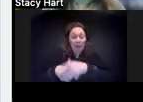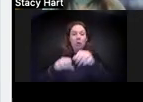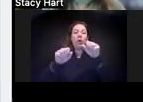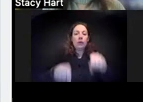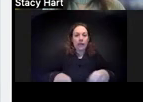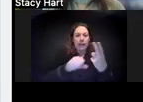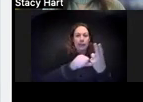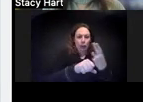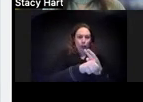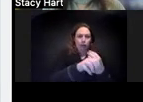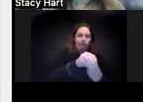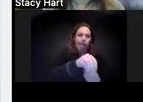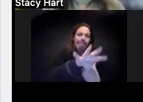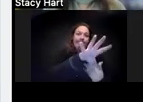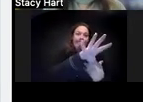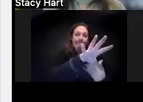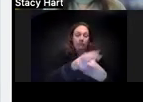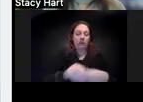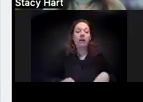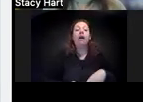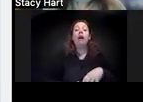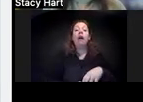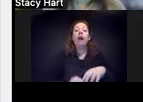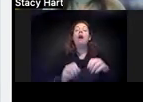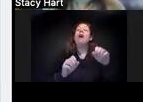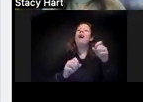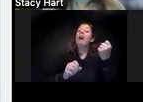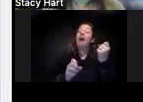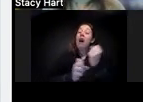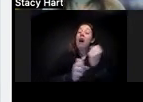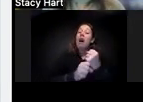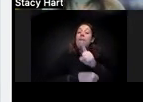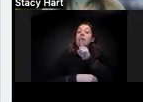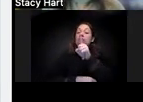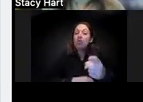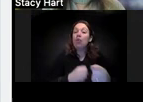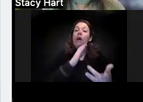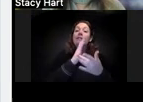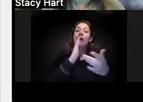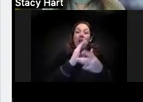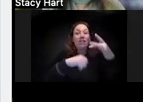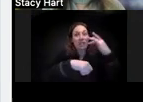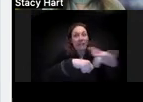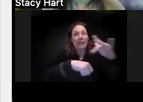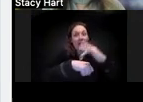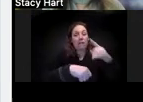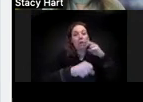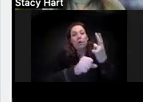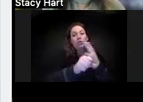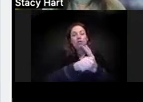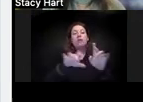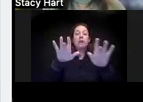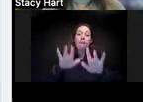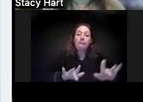technology to support the use of a remote interpreter. So computer,